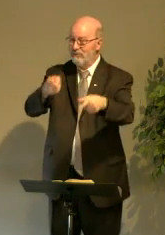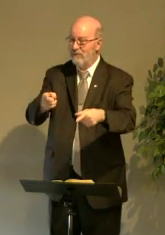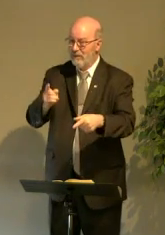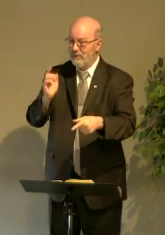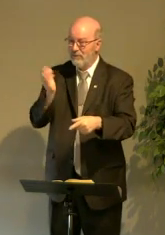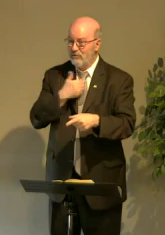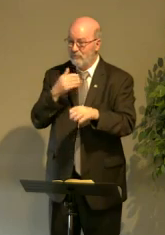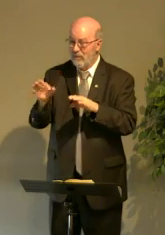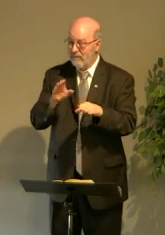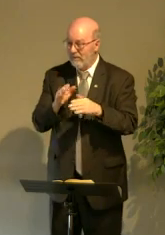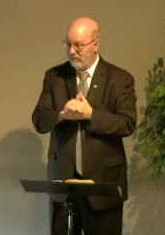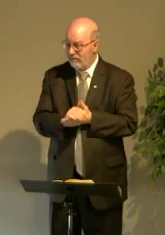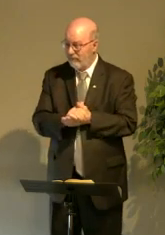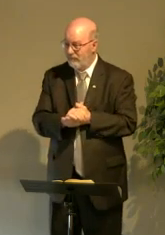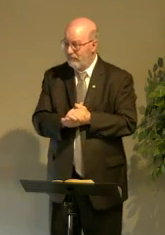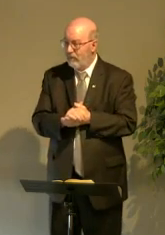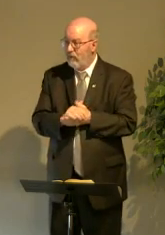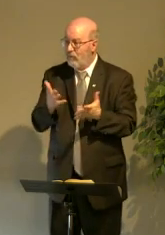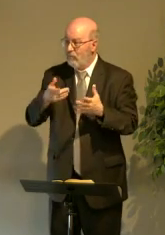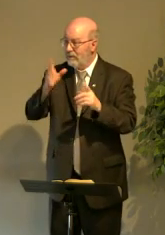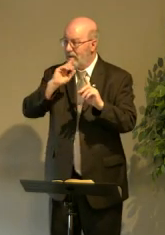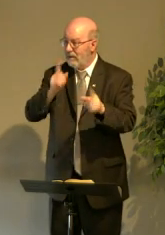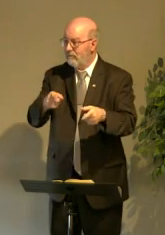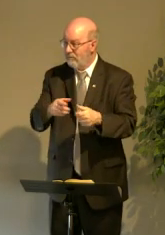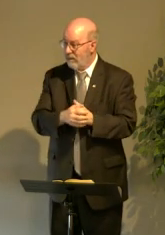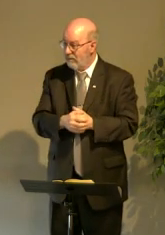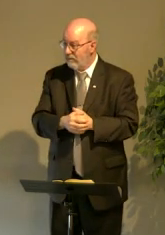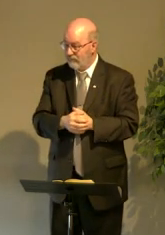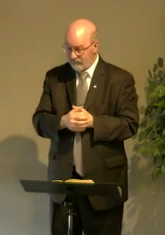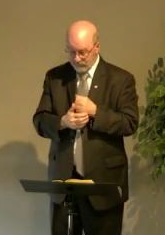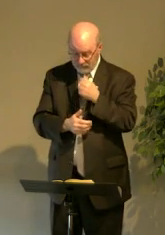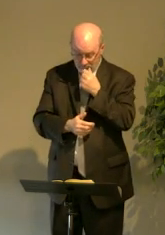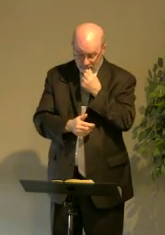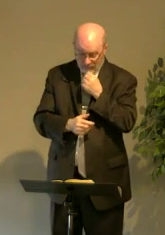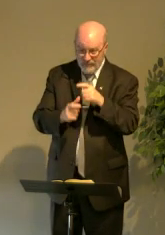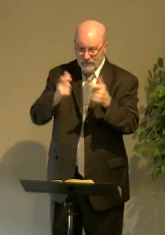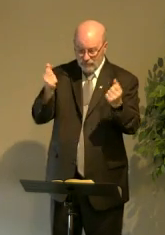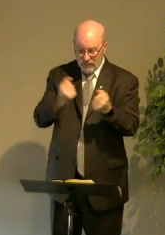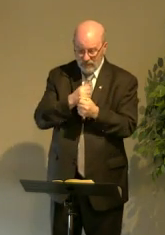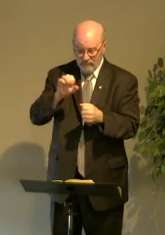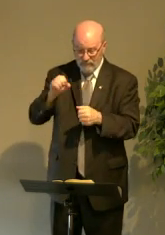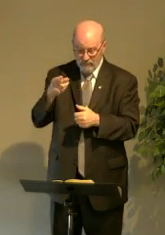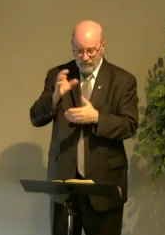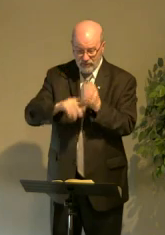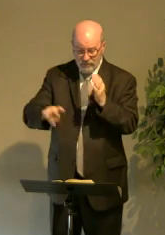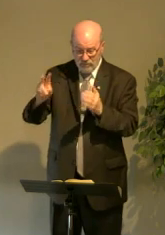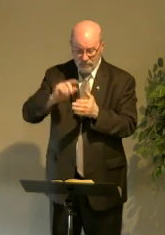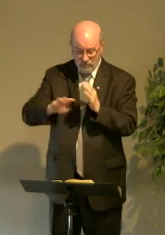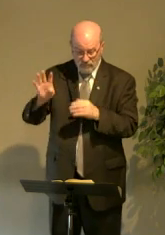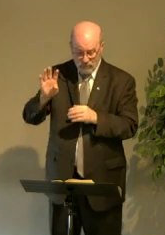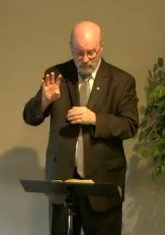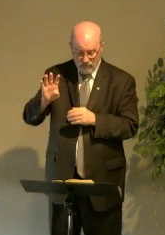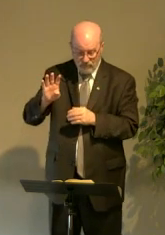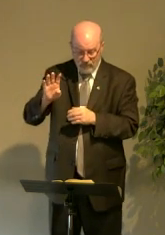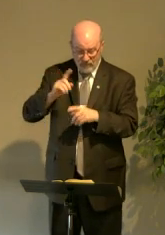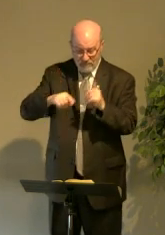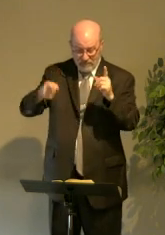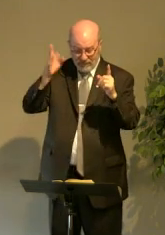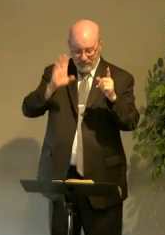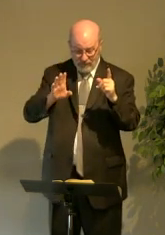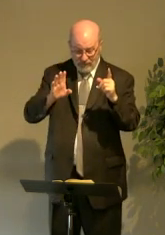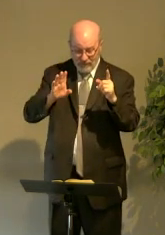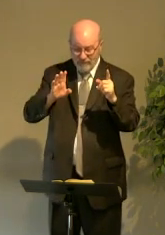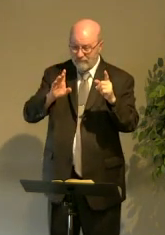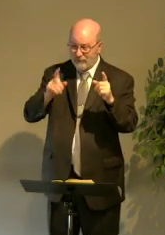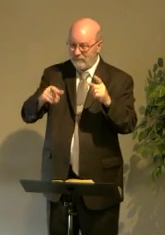response to our condition. And what is his response? Well, it's his great love. Look at Ephesians chapter 2, verse 4. But God, and